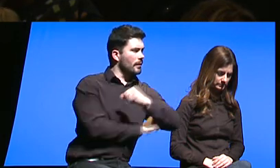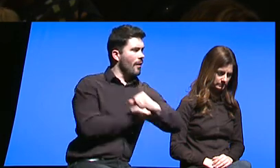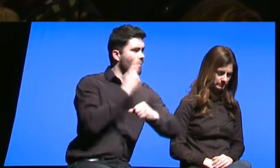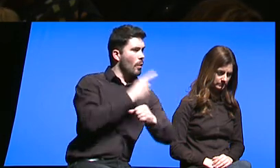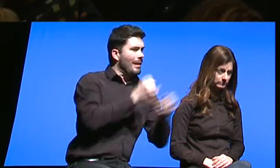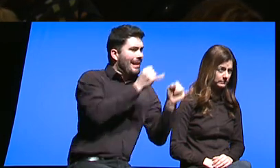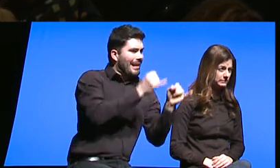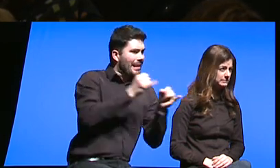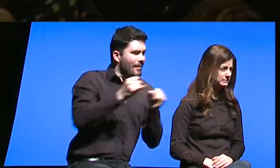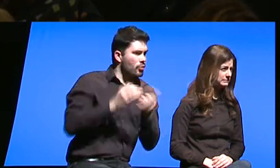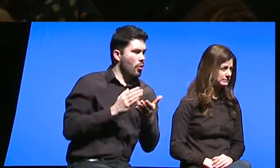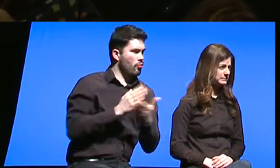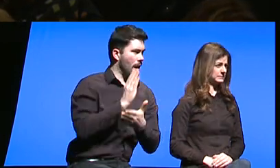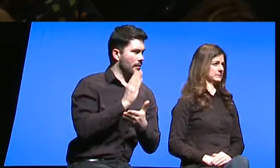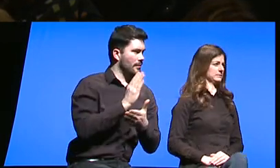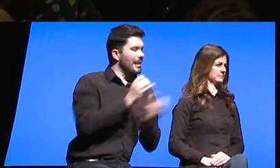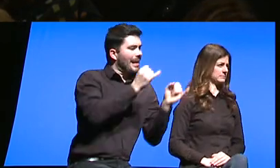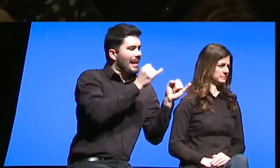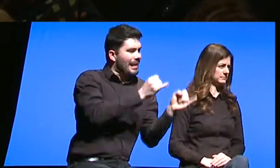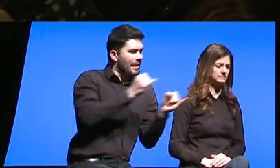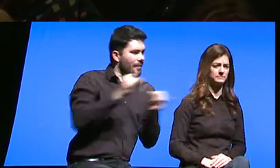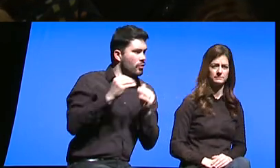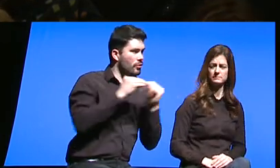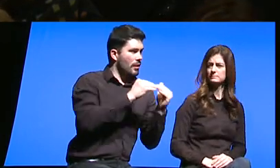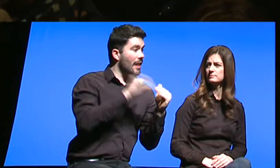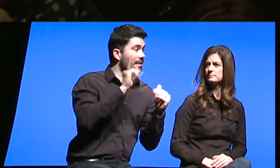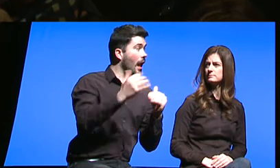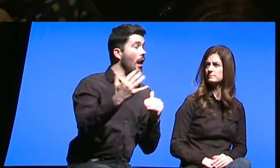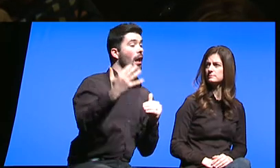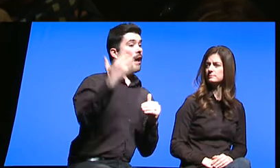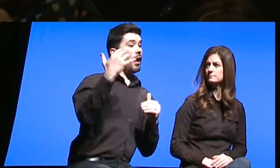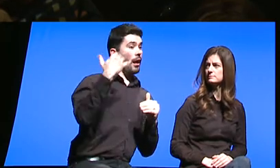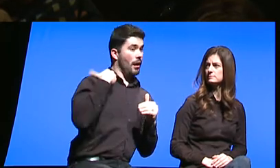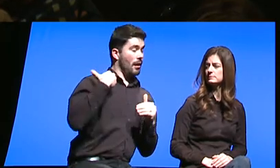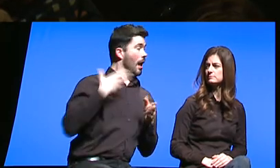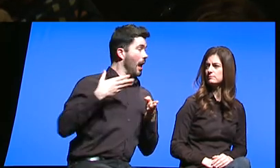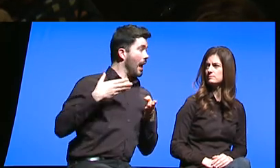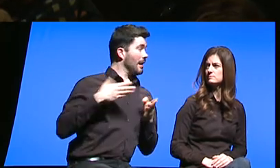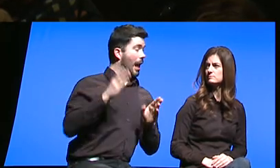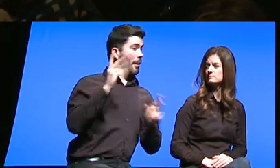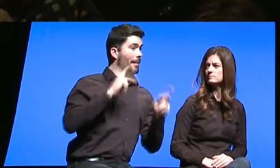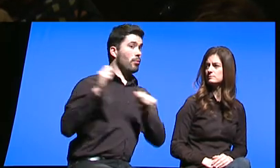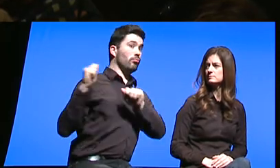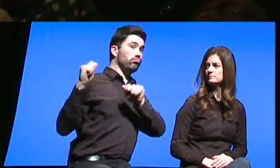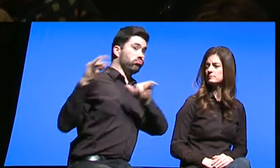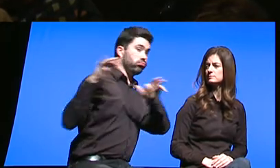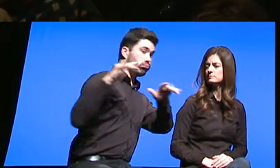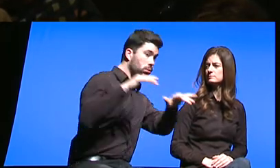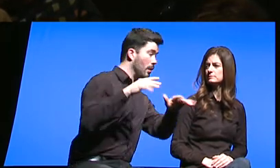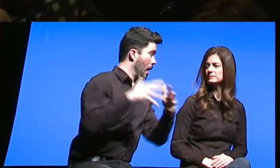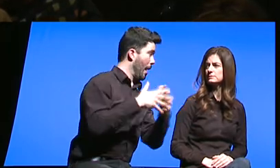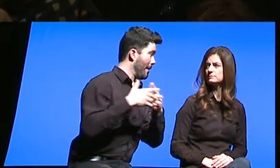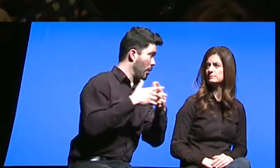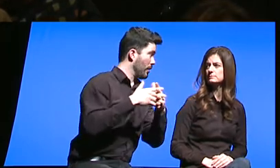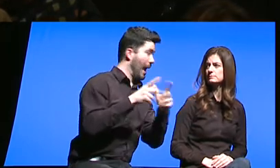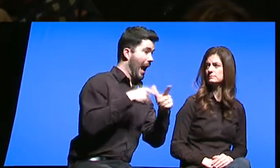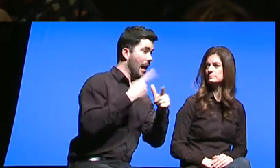which once formed a path for immigrants to make progress in this country?